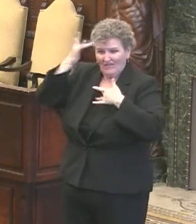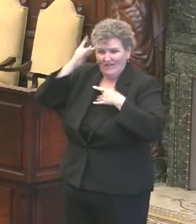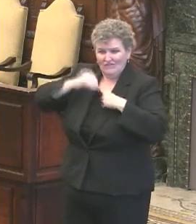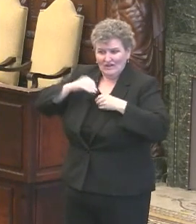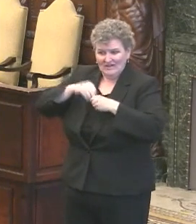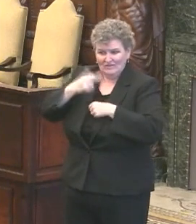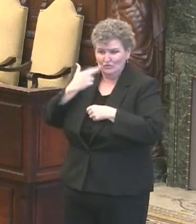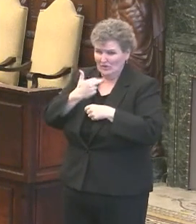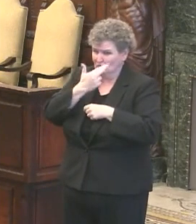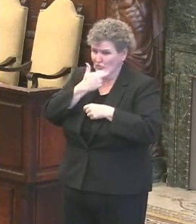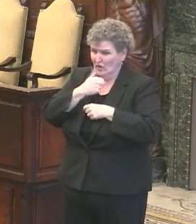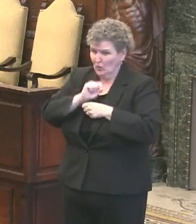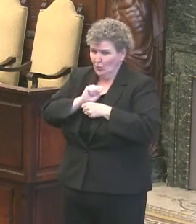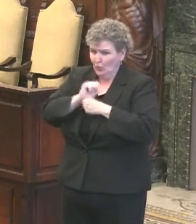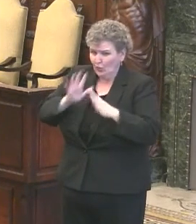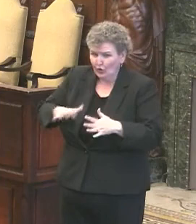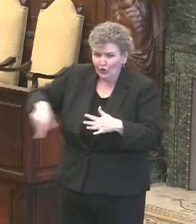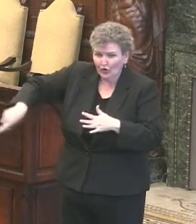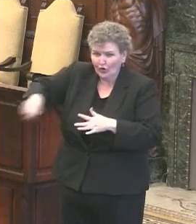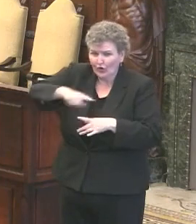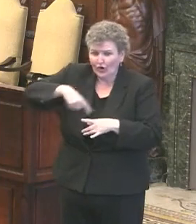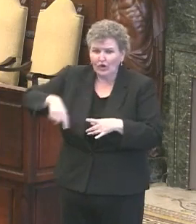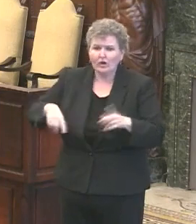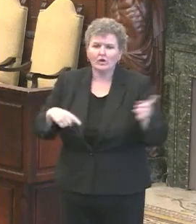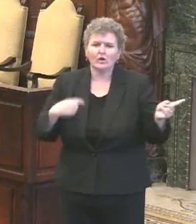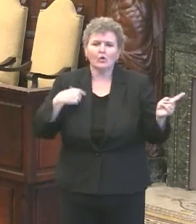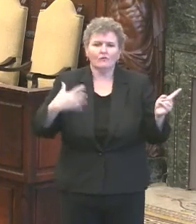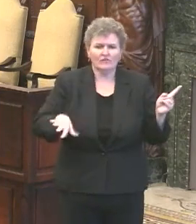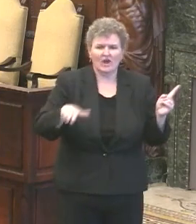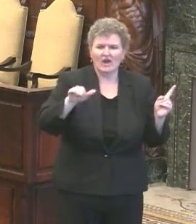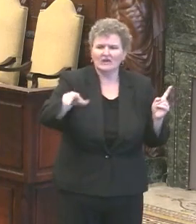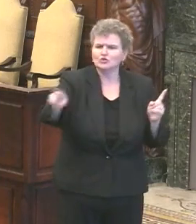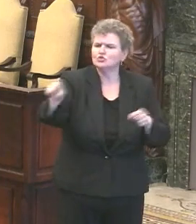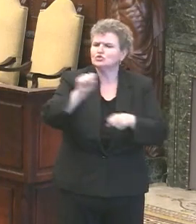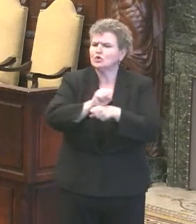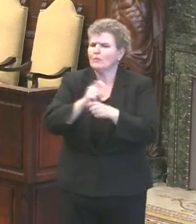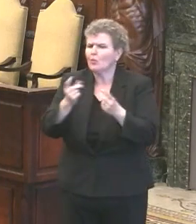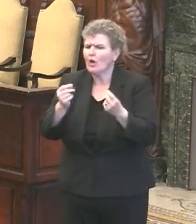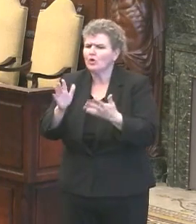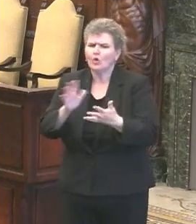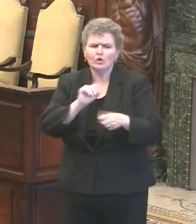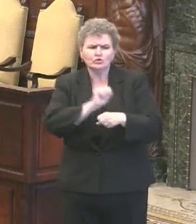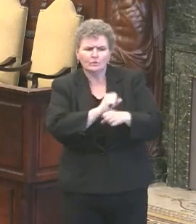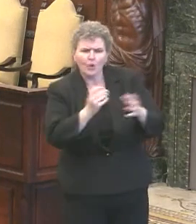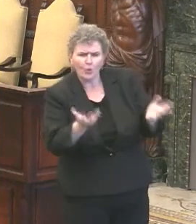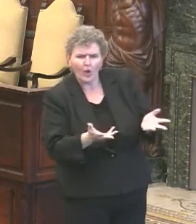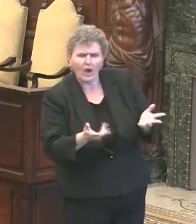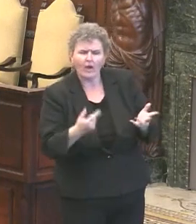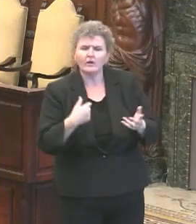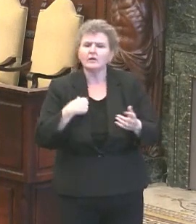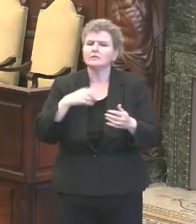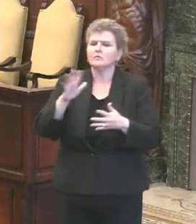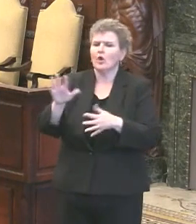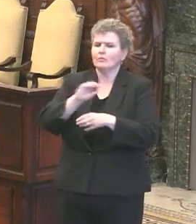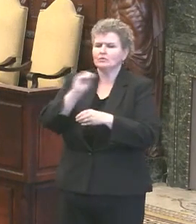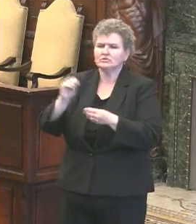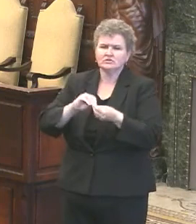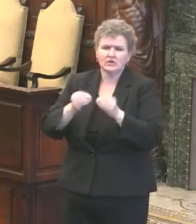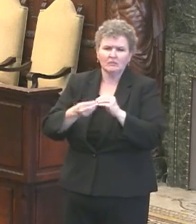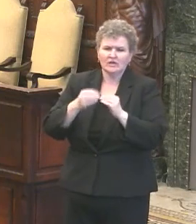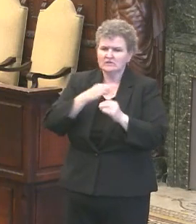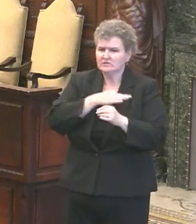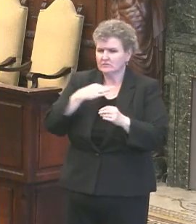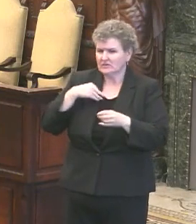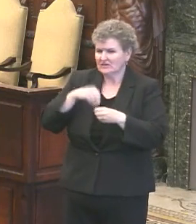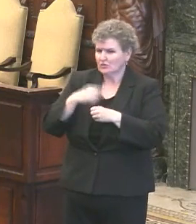restaurants? We do ask occupation, and we haven't seen any clear increase in the number or percent of cases that are report